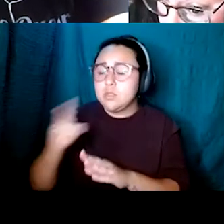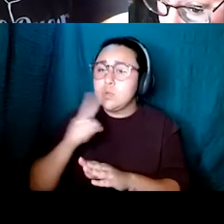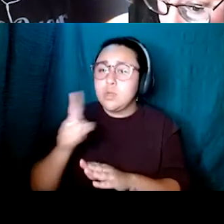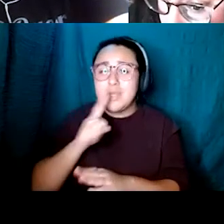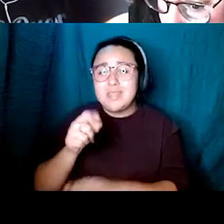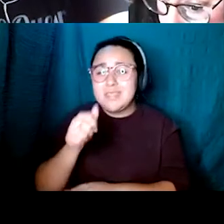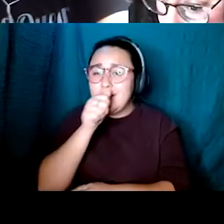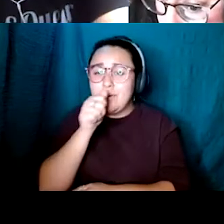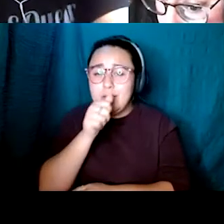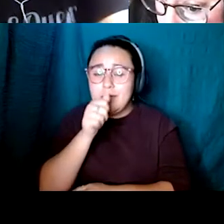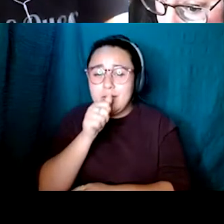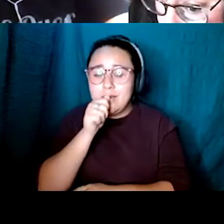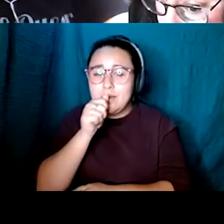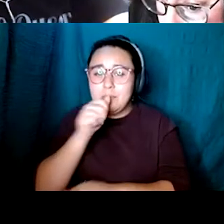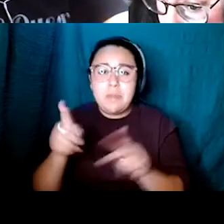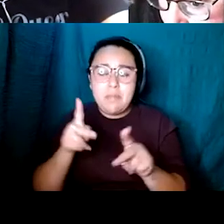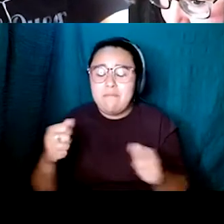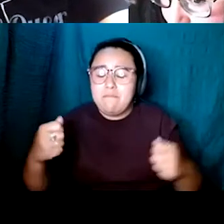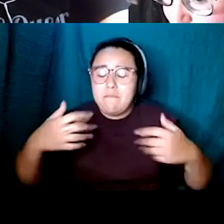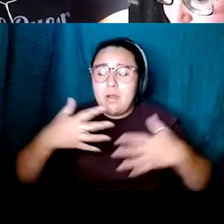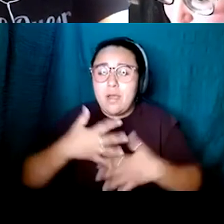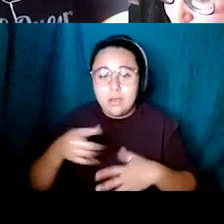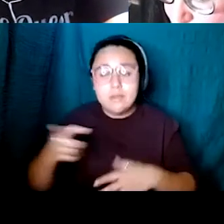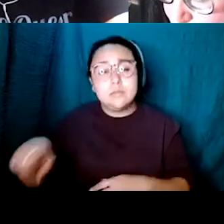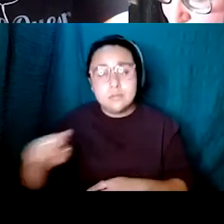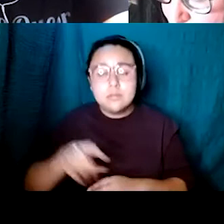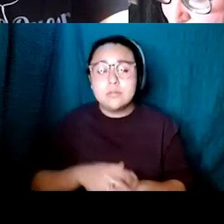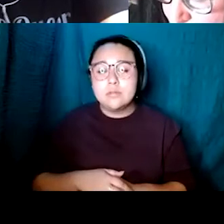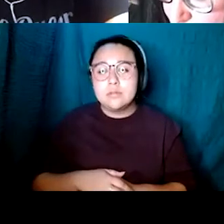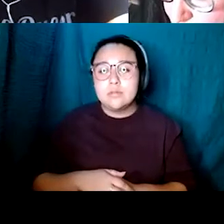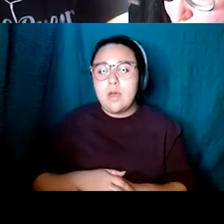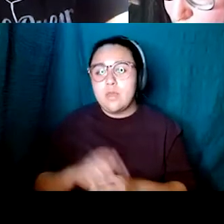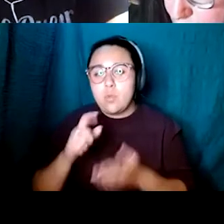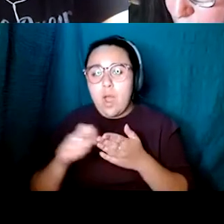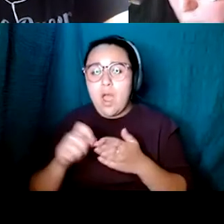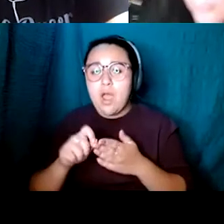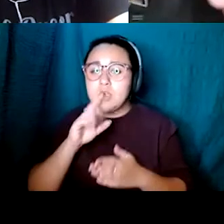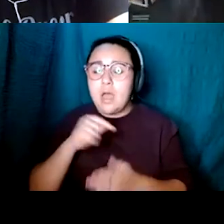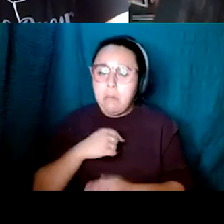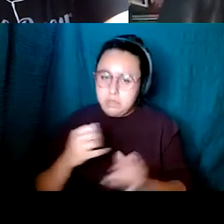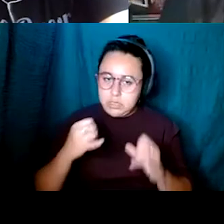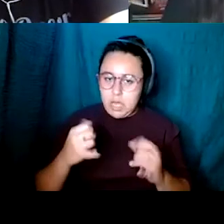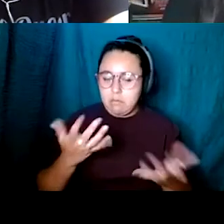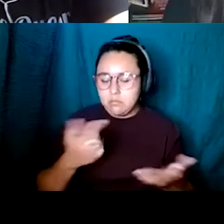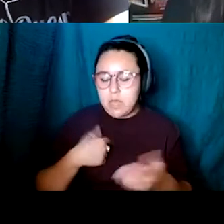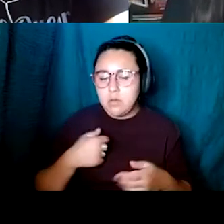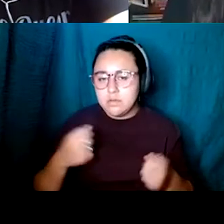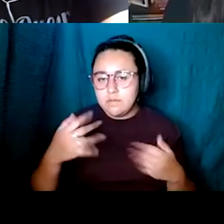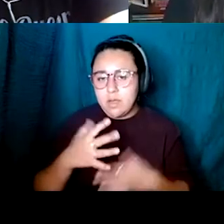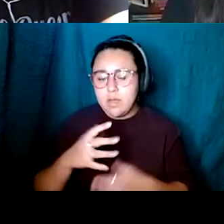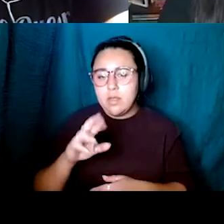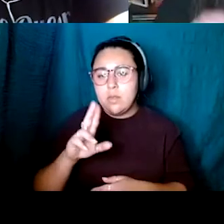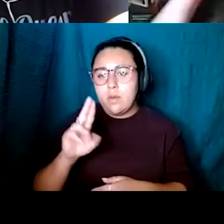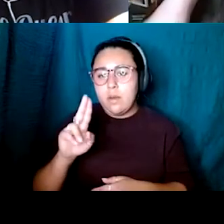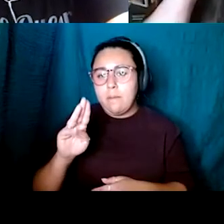secretive and people are so, so afraid to write and talk about that. I mean, I was too, like the Rumpus piece took